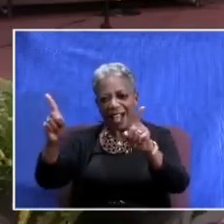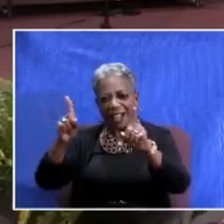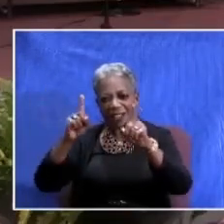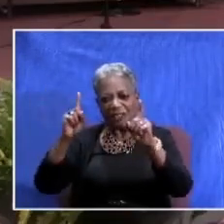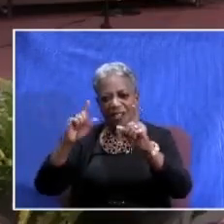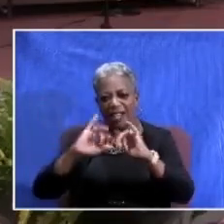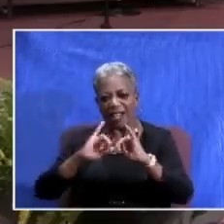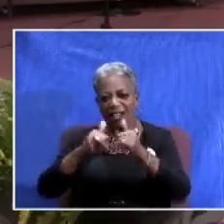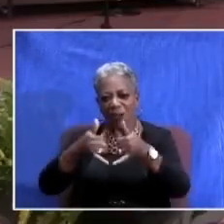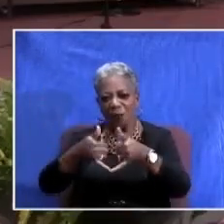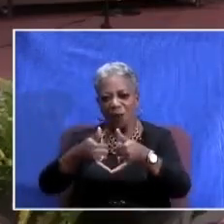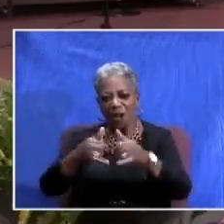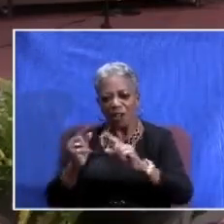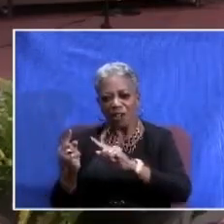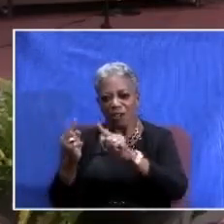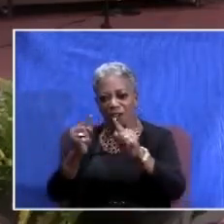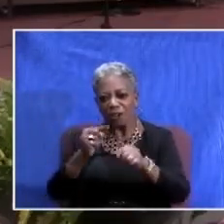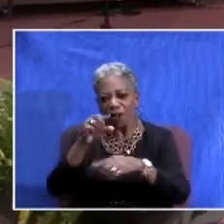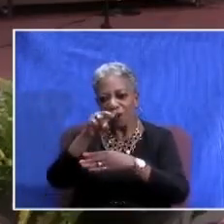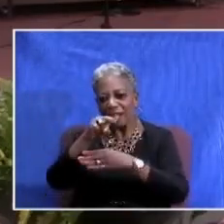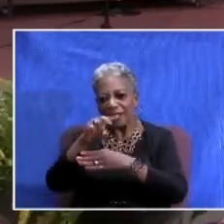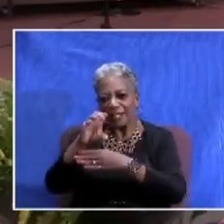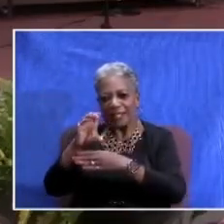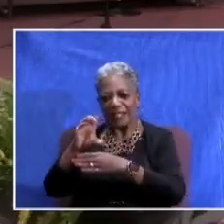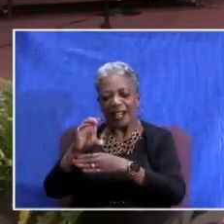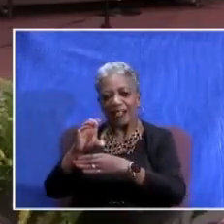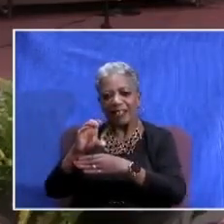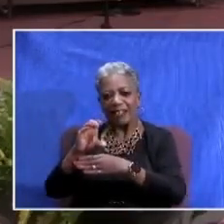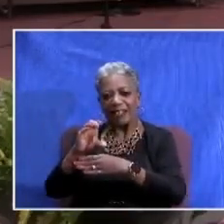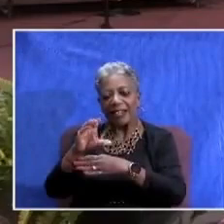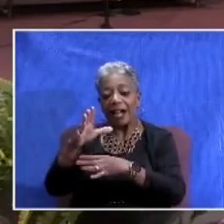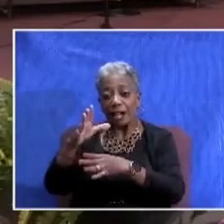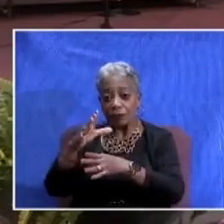to North Carolina, meet all the criteria for tenure.